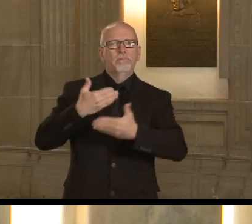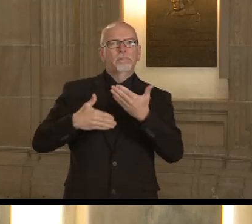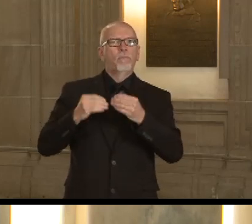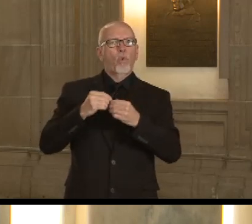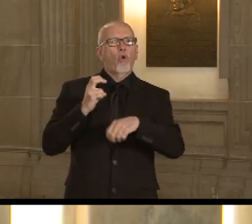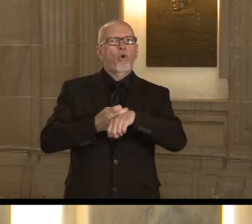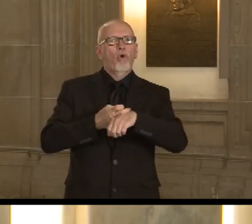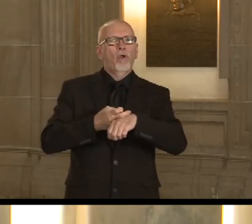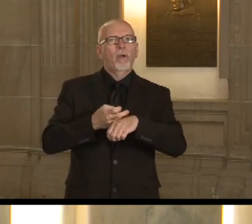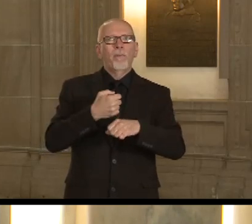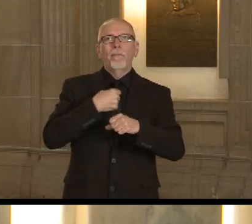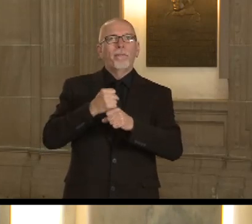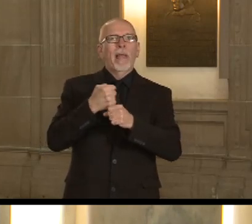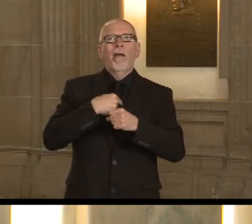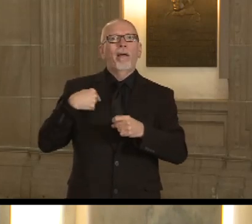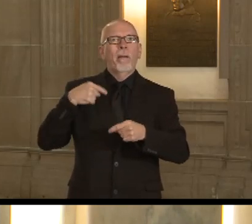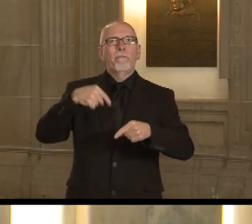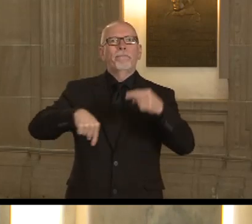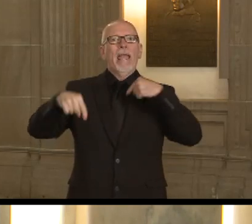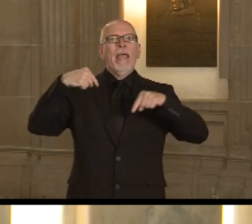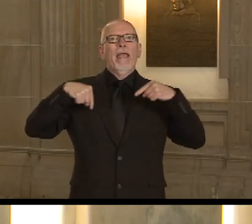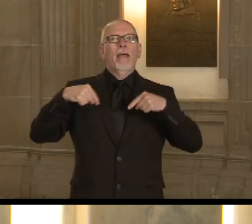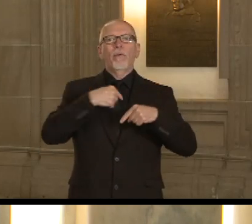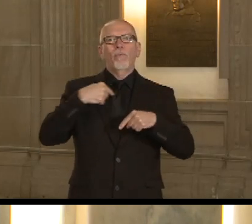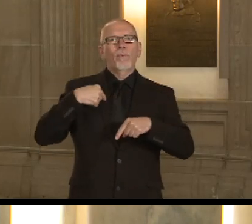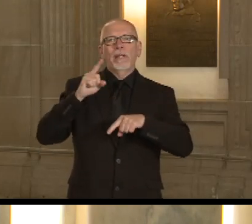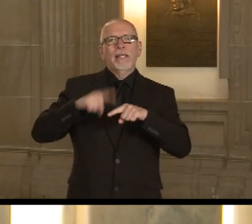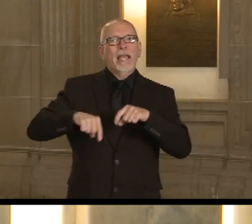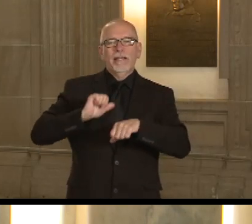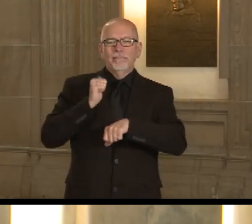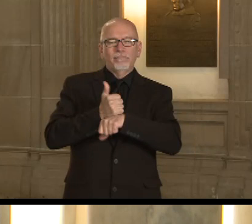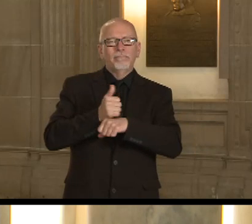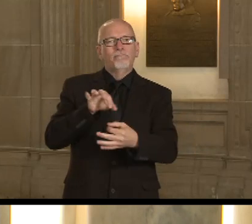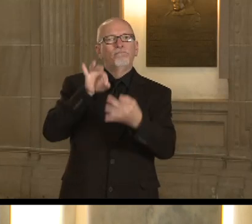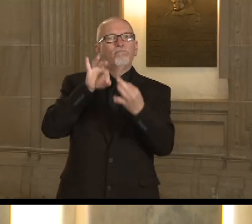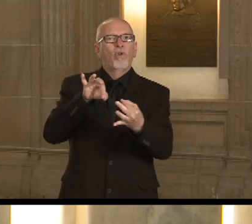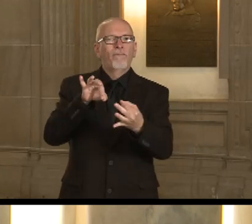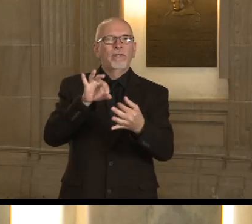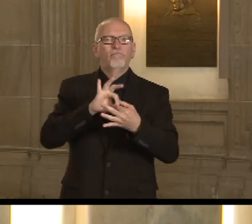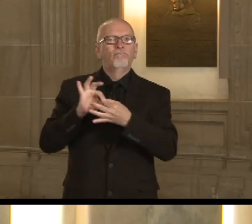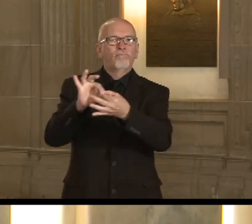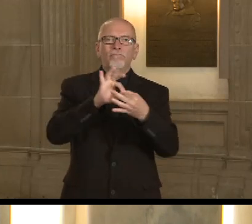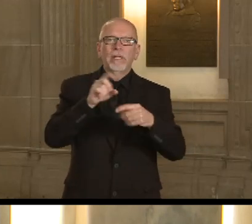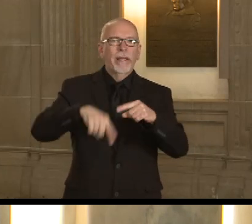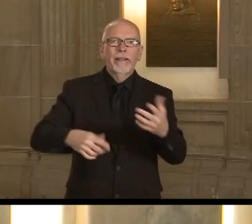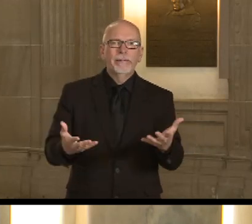and sets us back from forming that more perfect union.